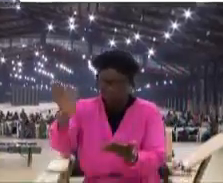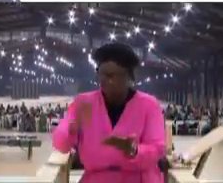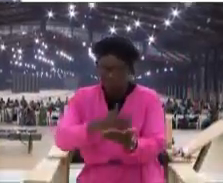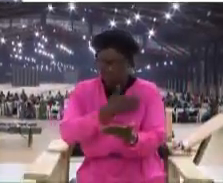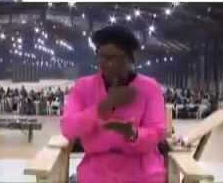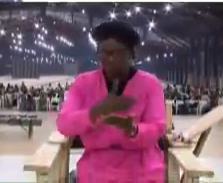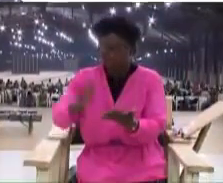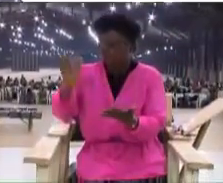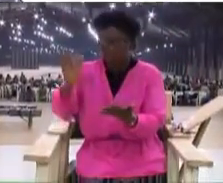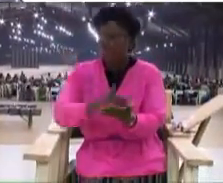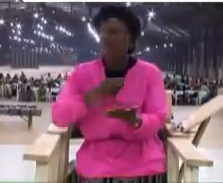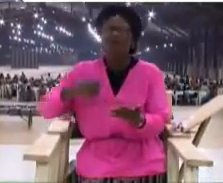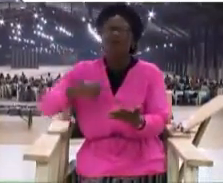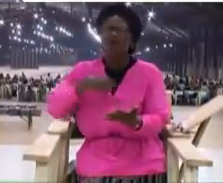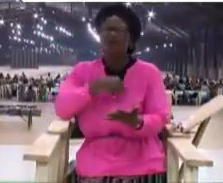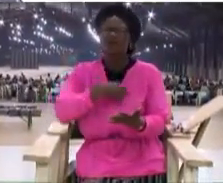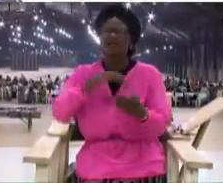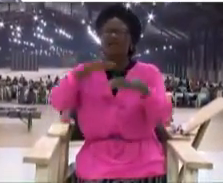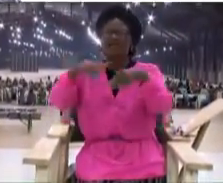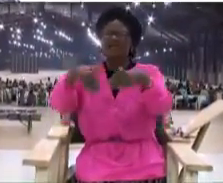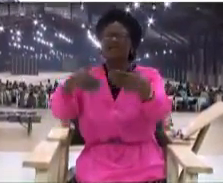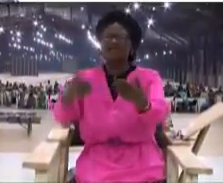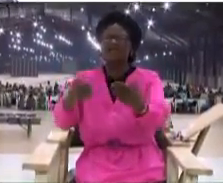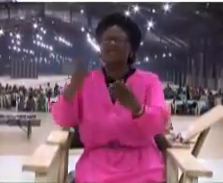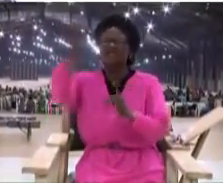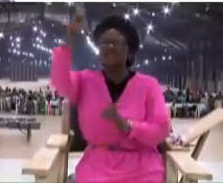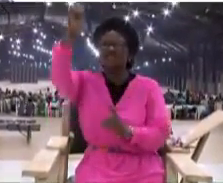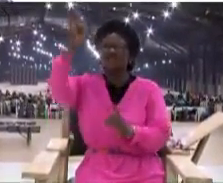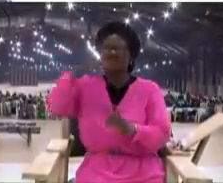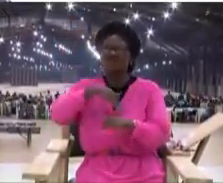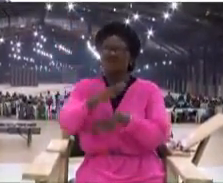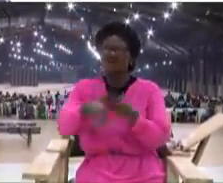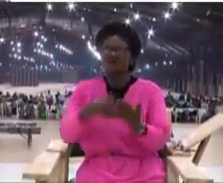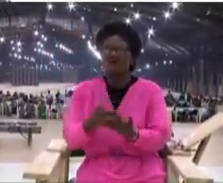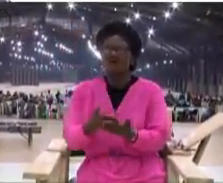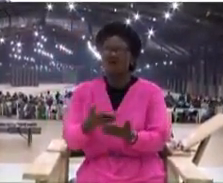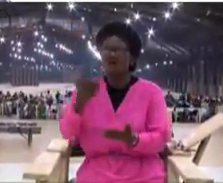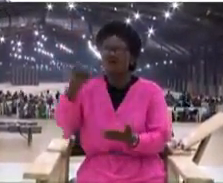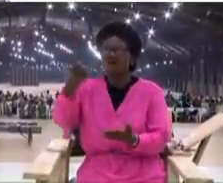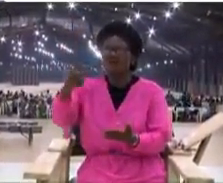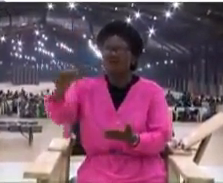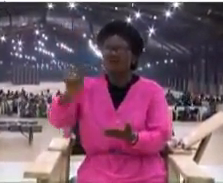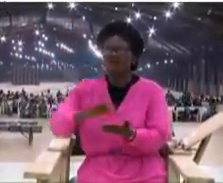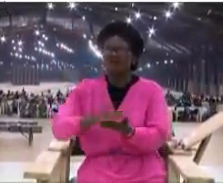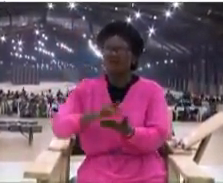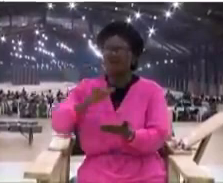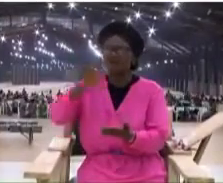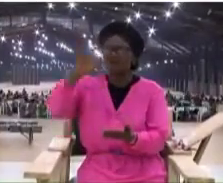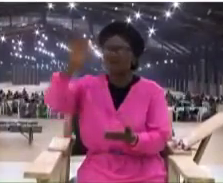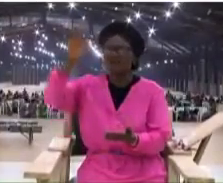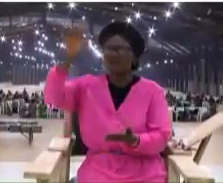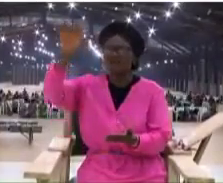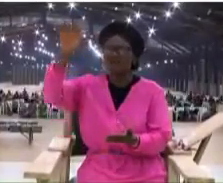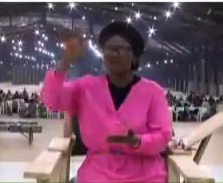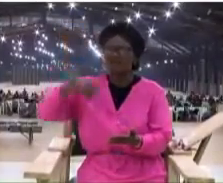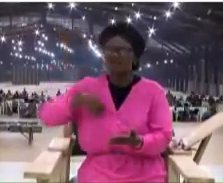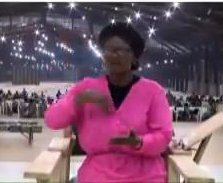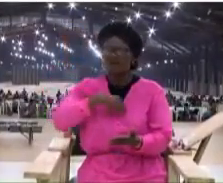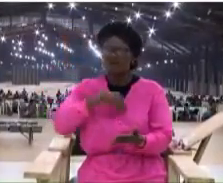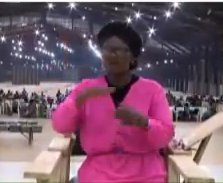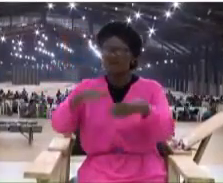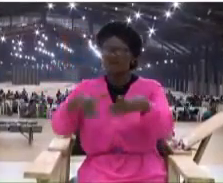honor. We give you all the glory.